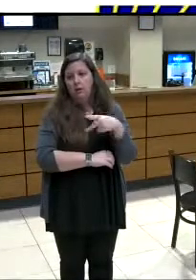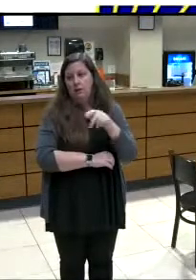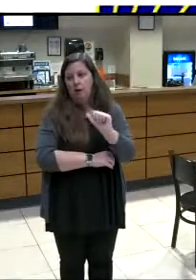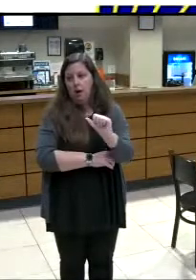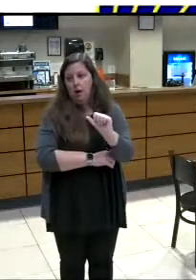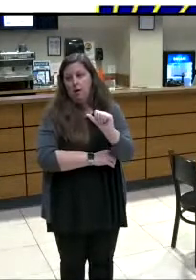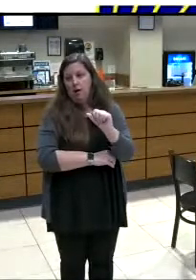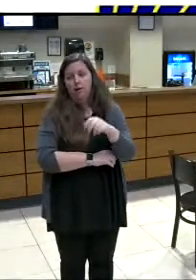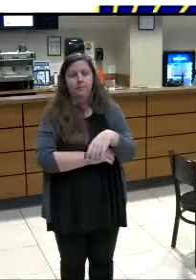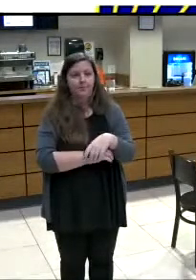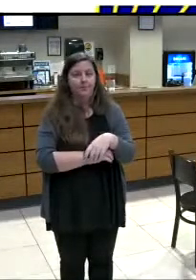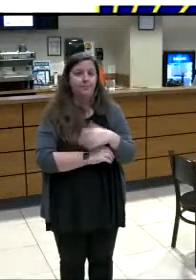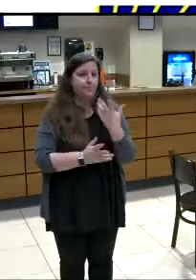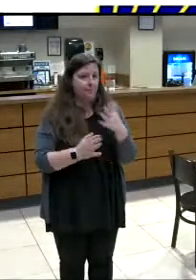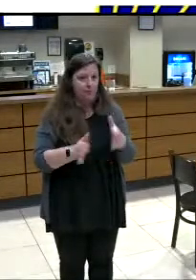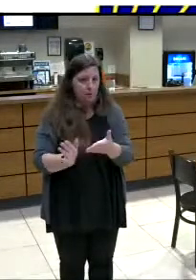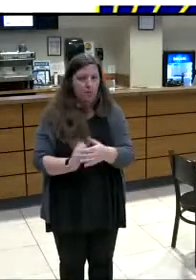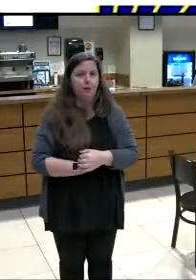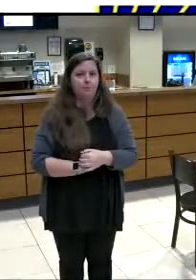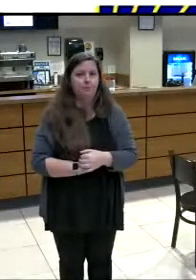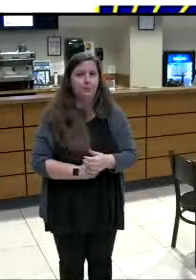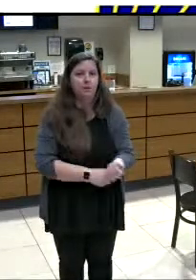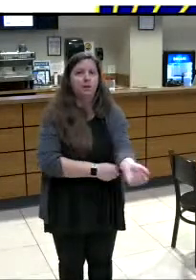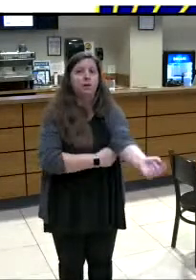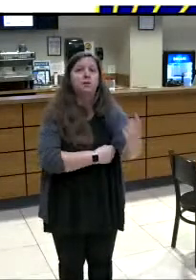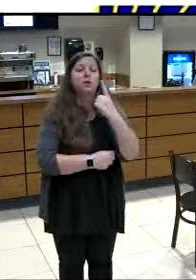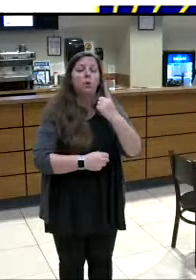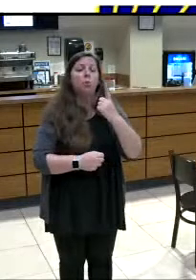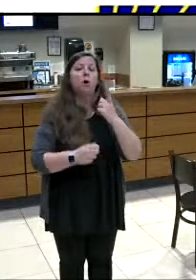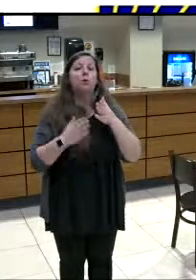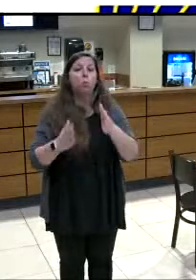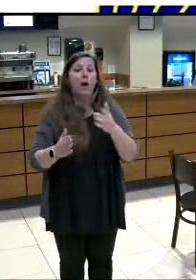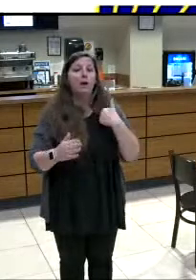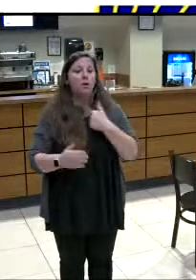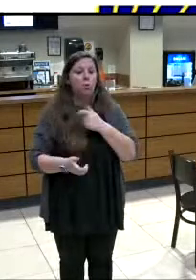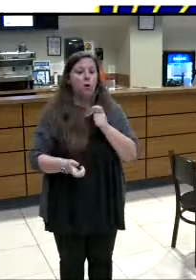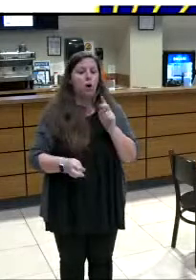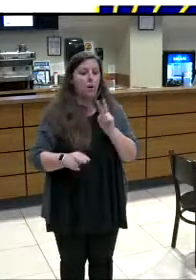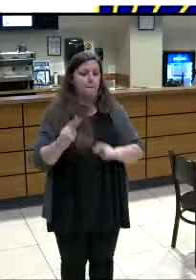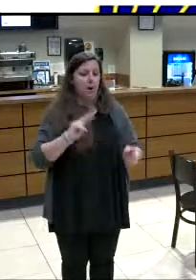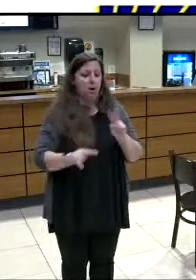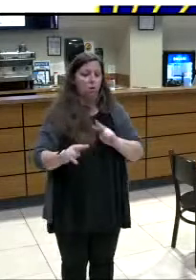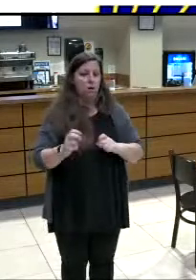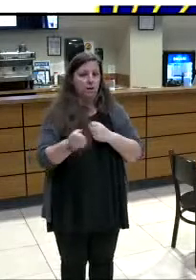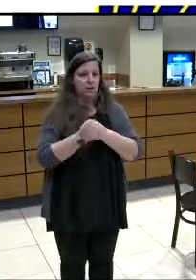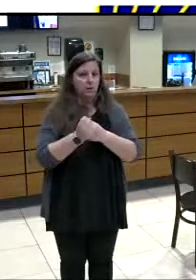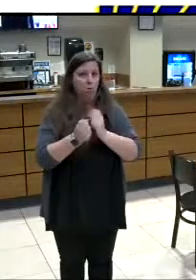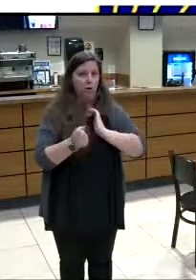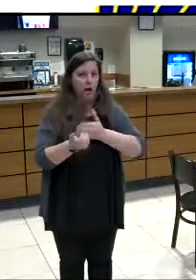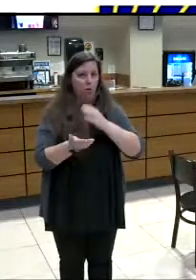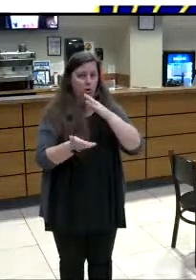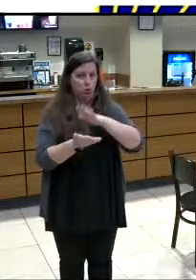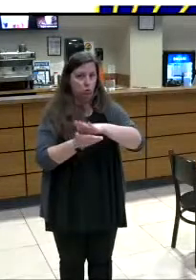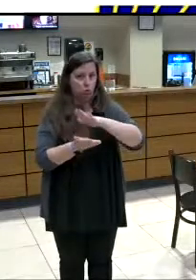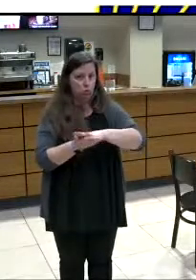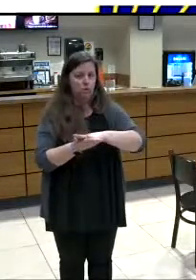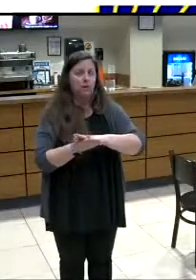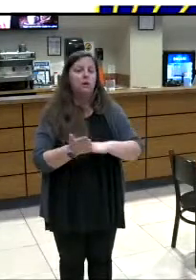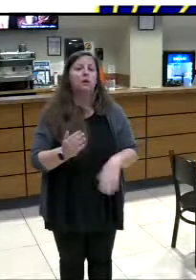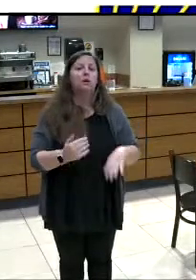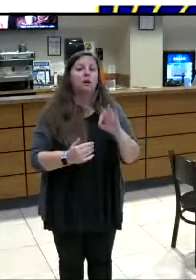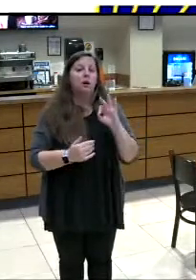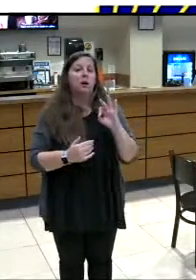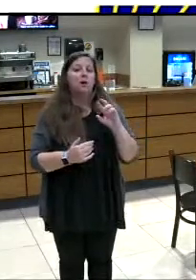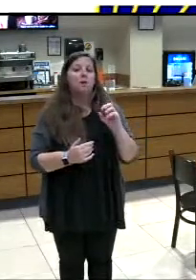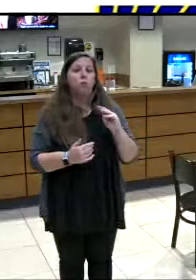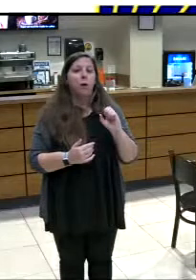So one way we are monitoring and supporting our schools is through a framework that we have